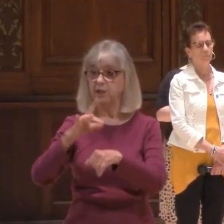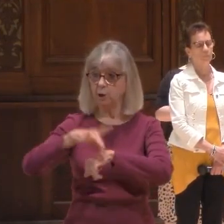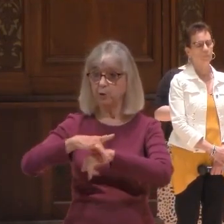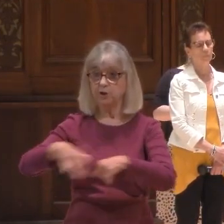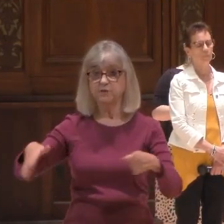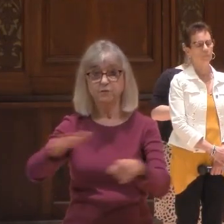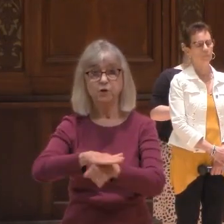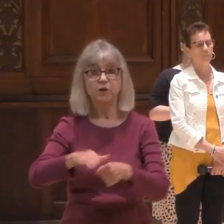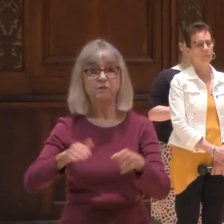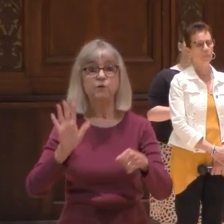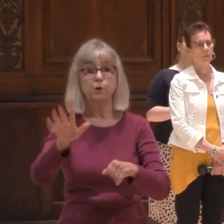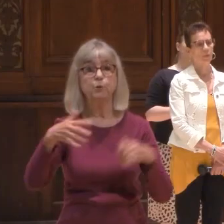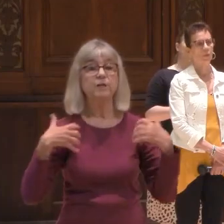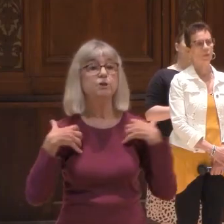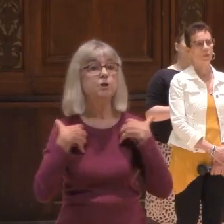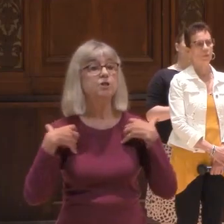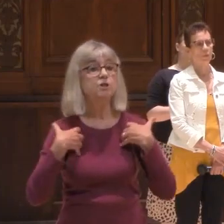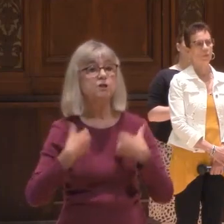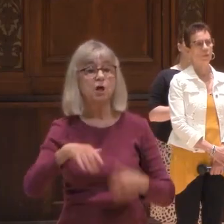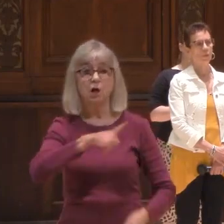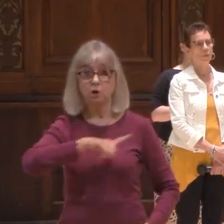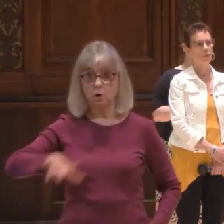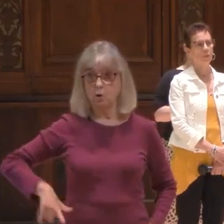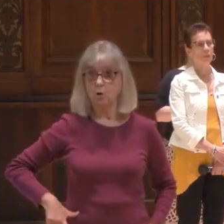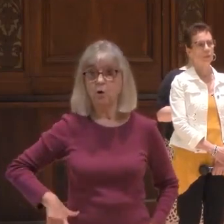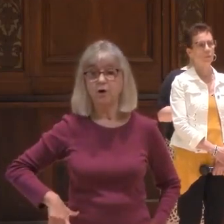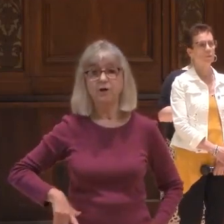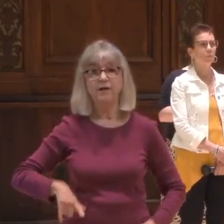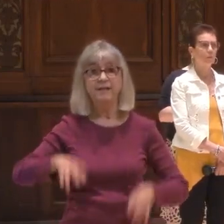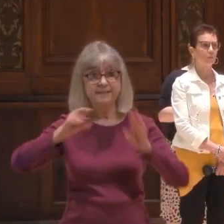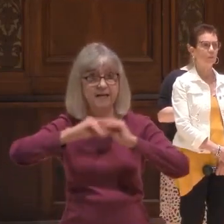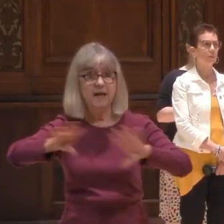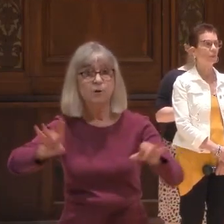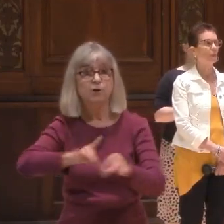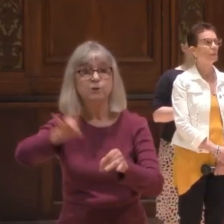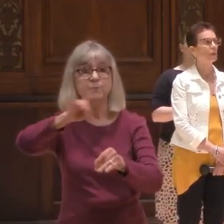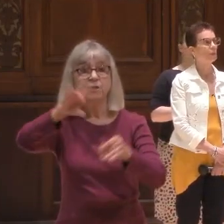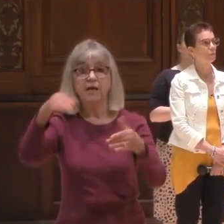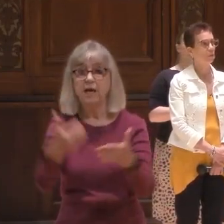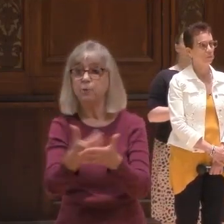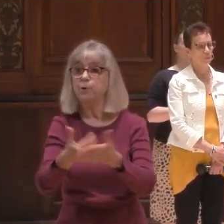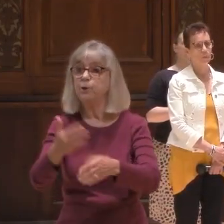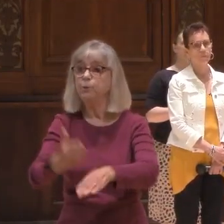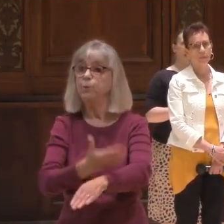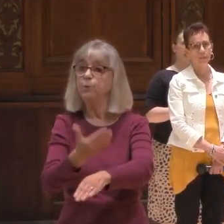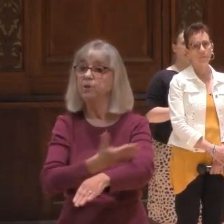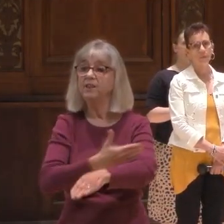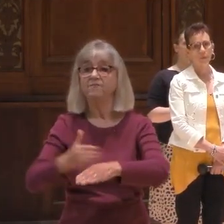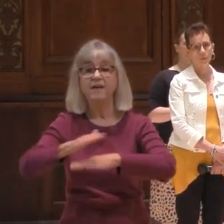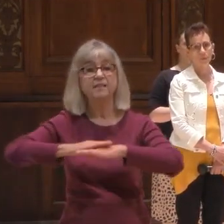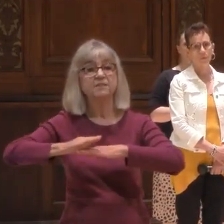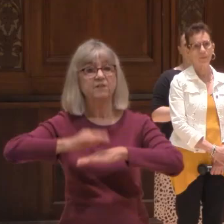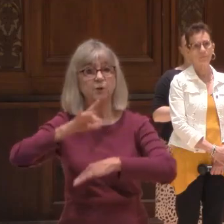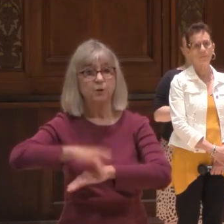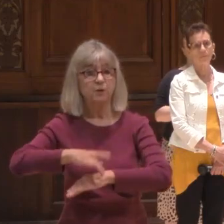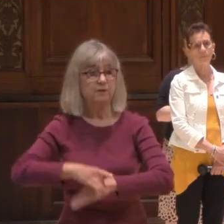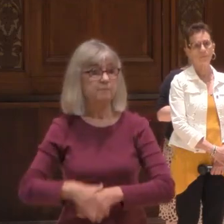your creatures. Lord, send out your Spirit and renew the face of the